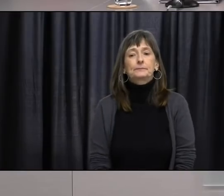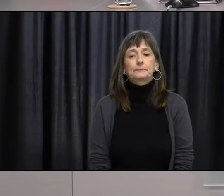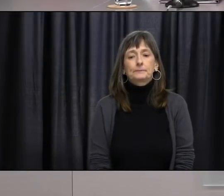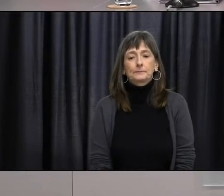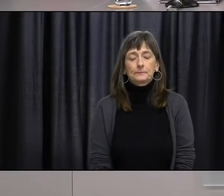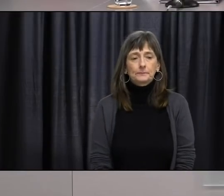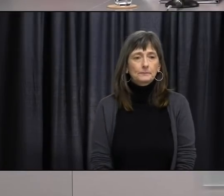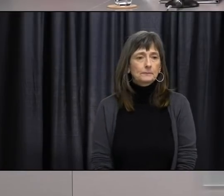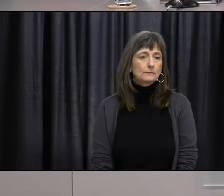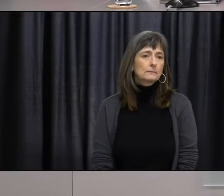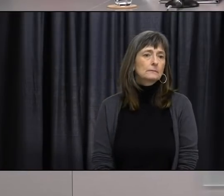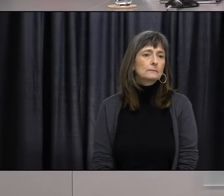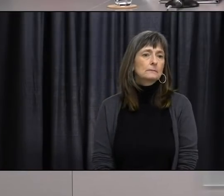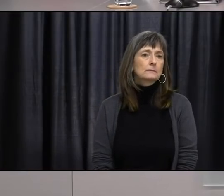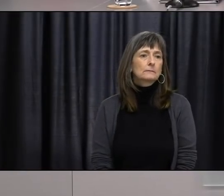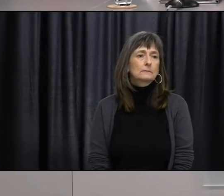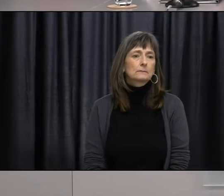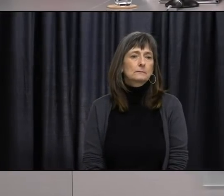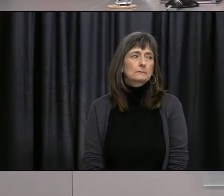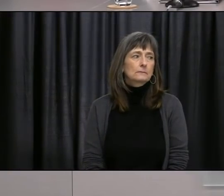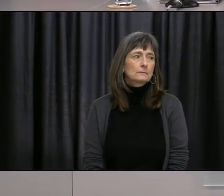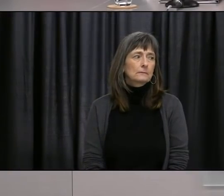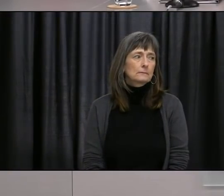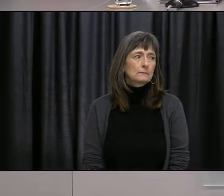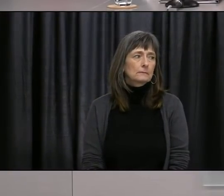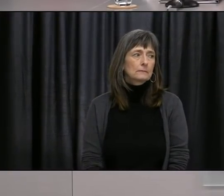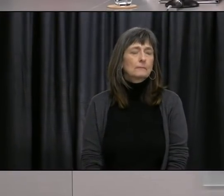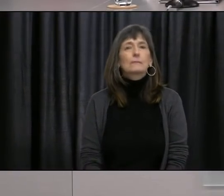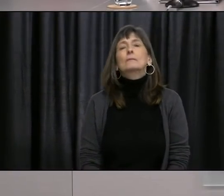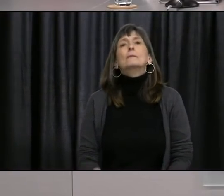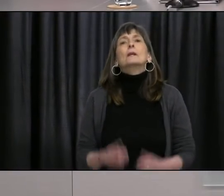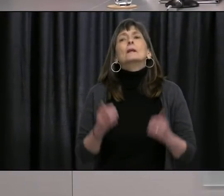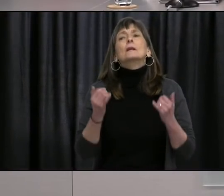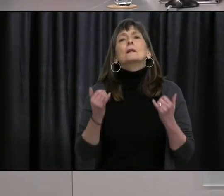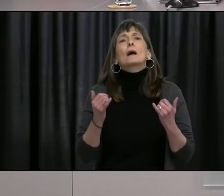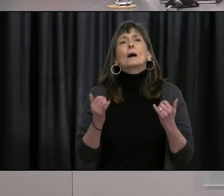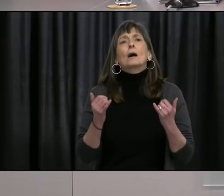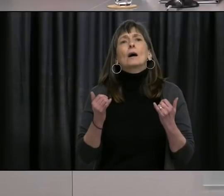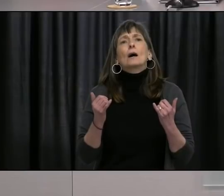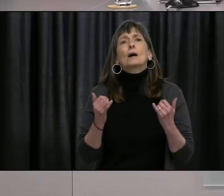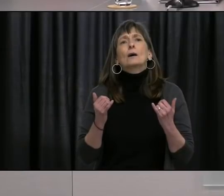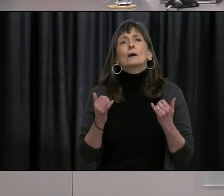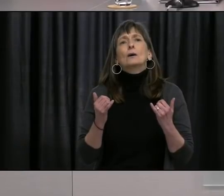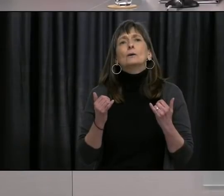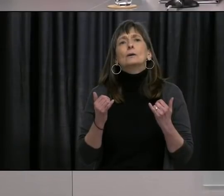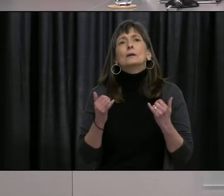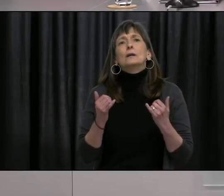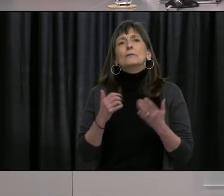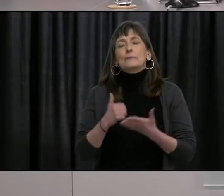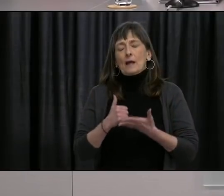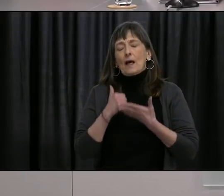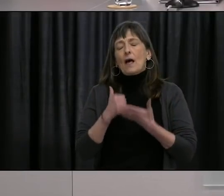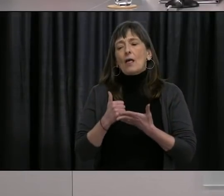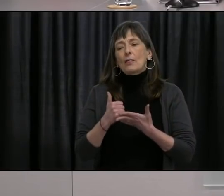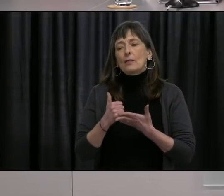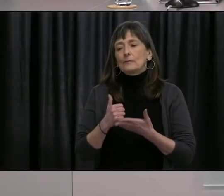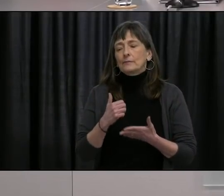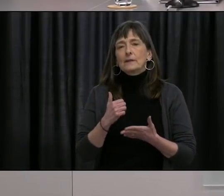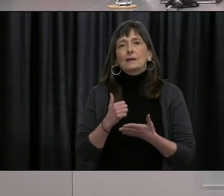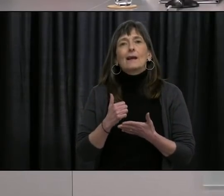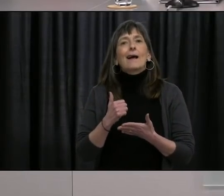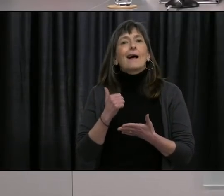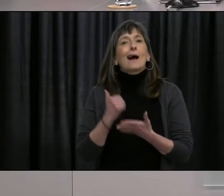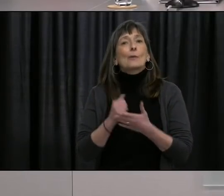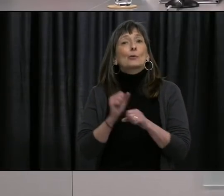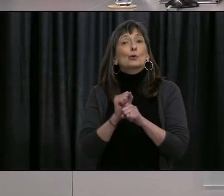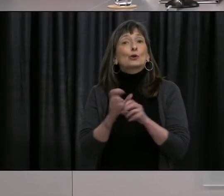We're hearing a lot from mental health workers who take calls to helpline, that they're seeing a lot of increased calls